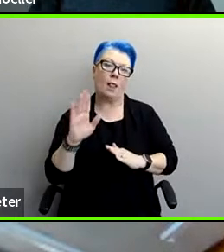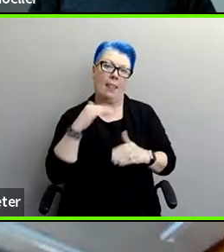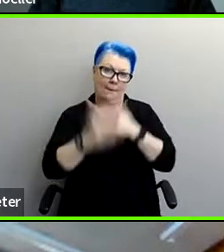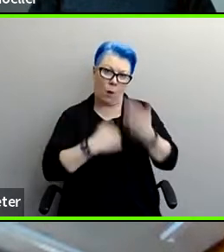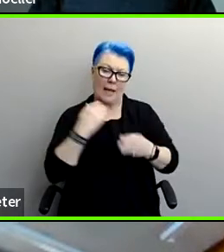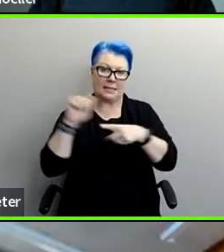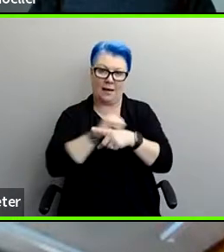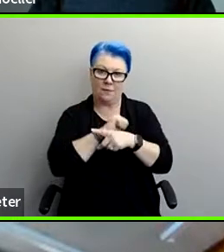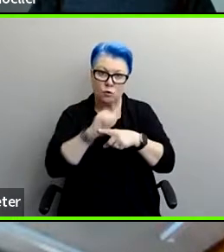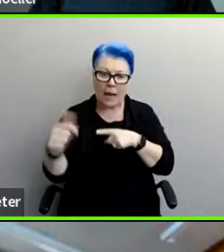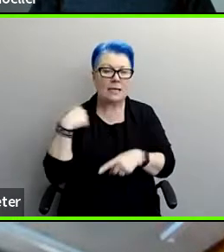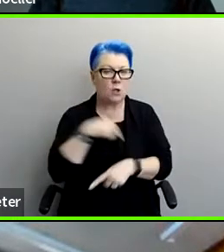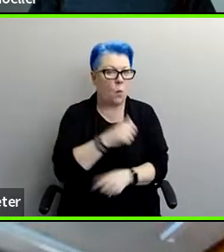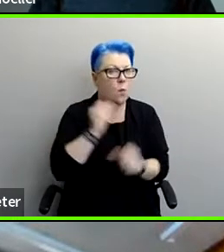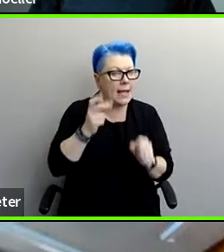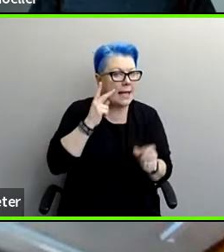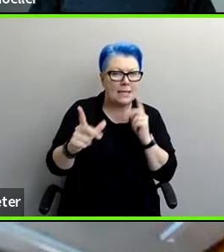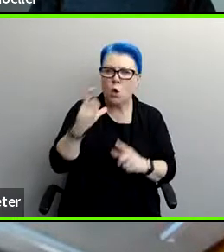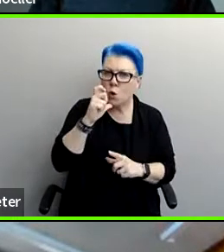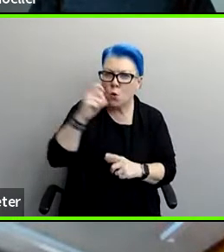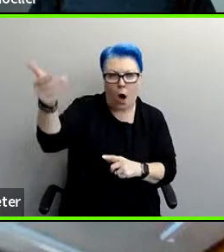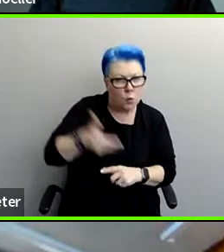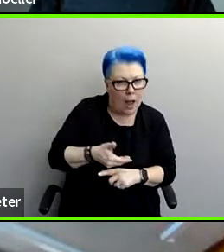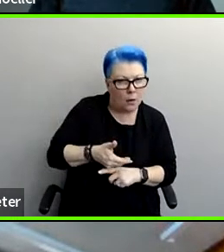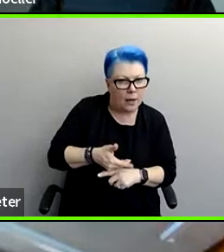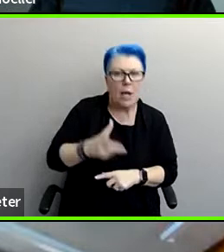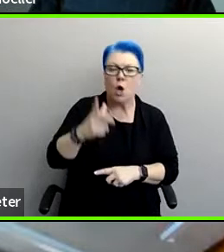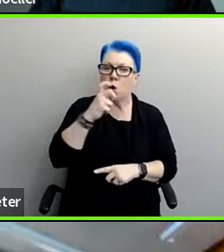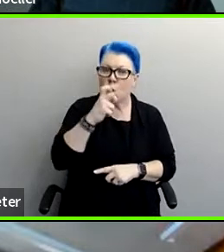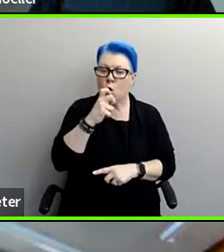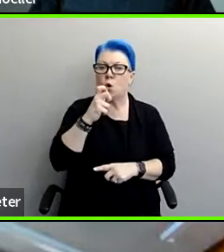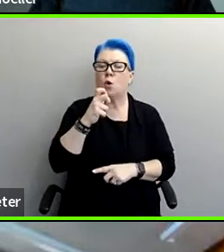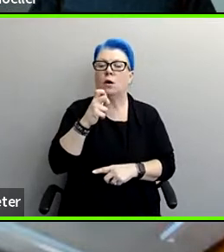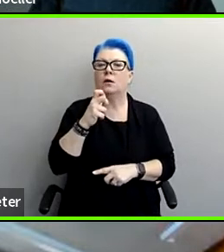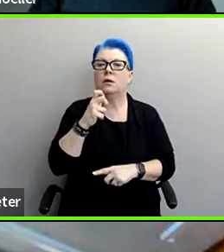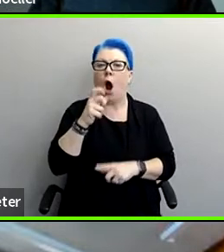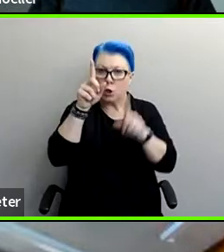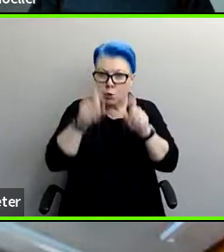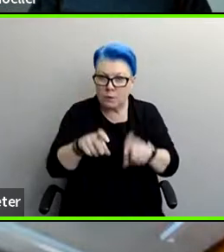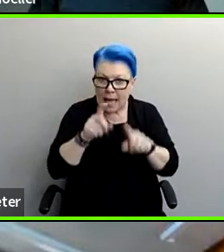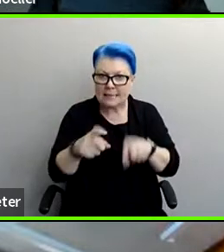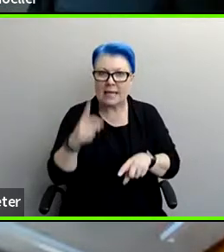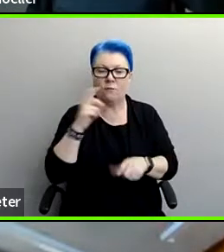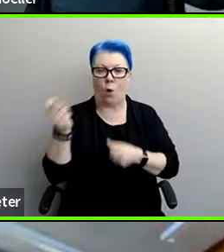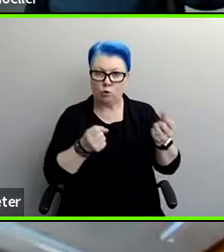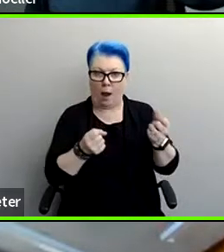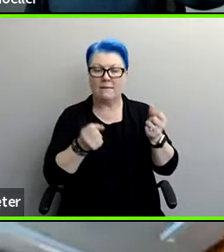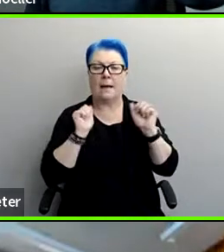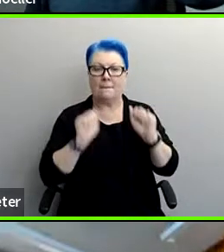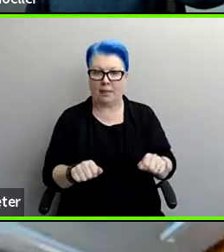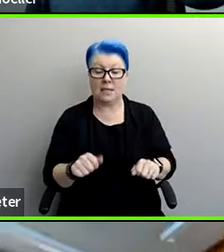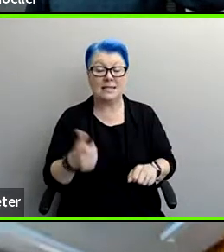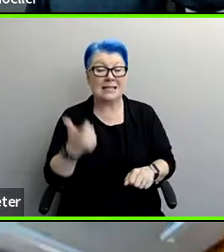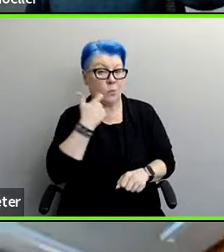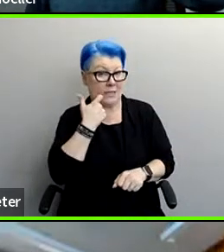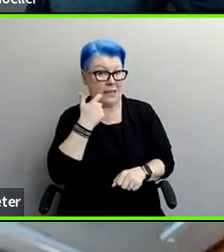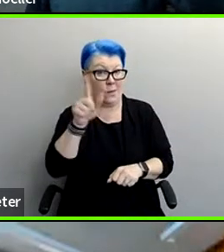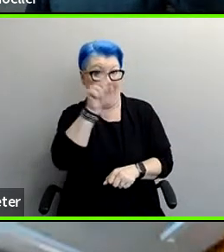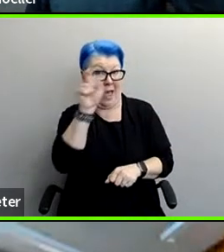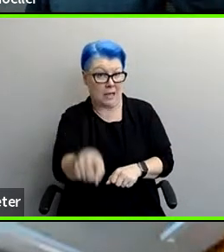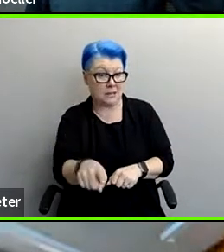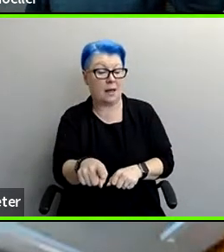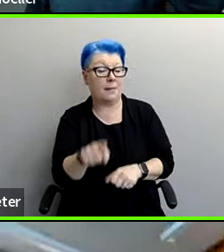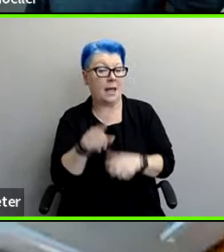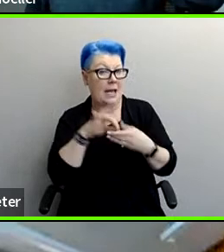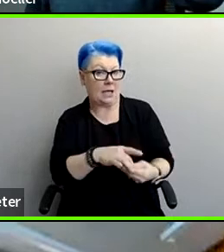see who is coming in, who they are getting, and who they are testing to drive. So we continually monitor that. We asked them the other day as far as staffing, and